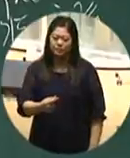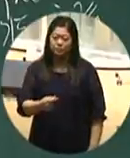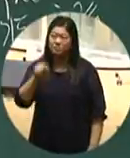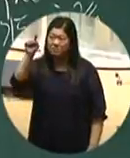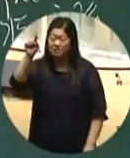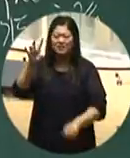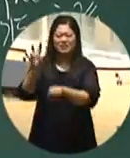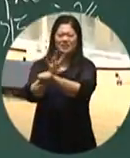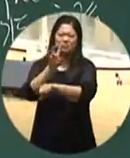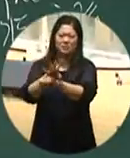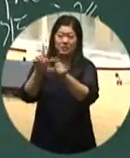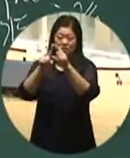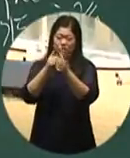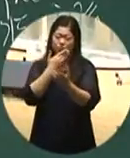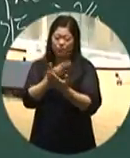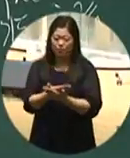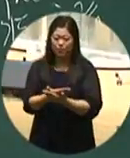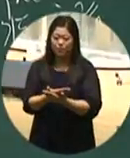24 hours.